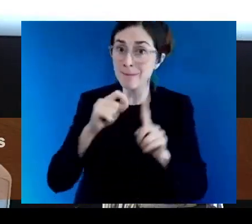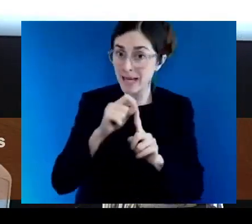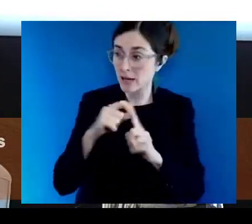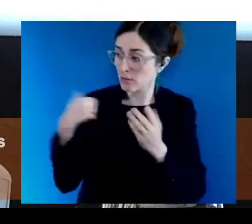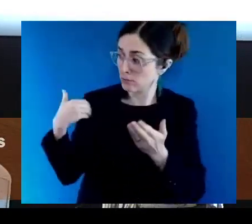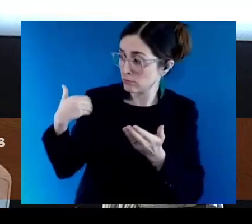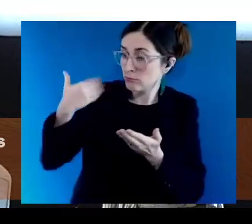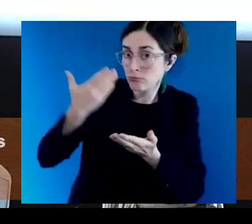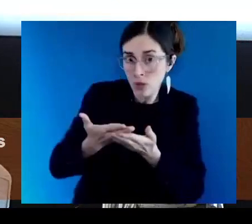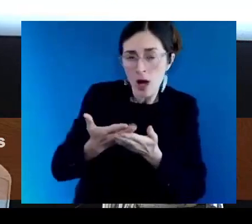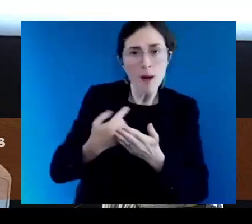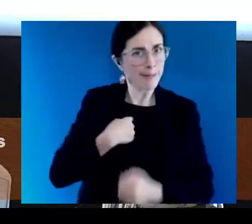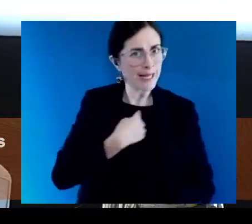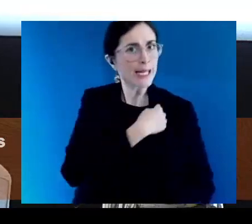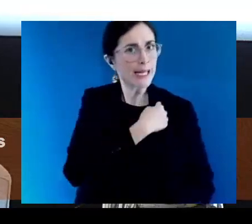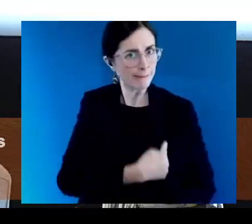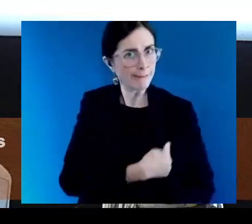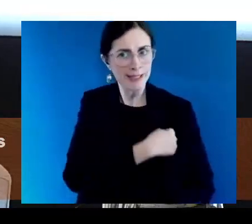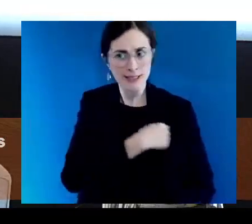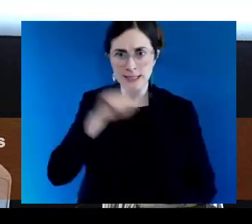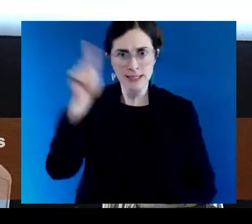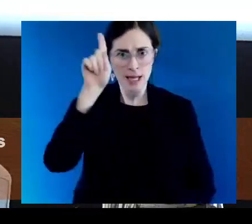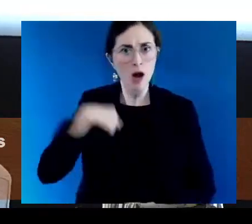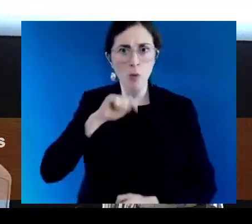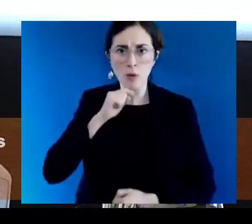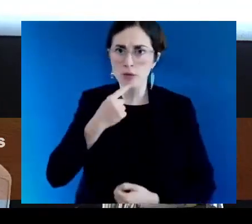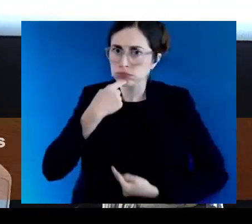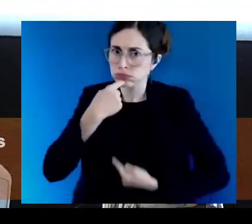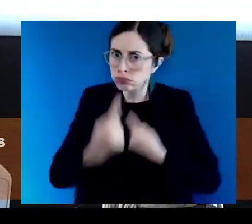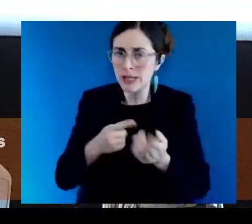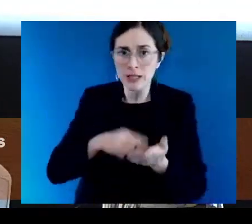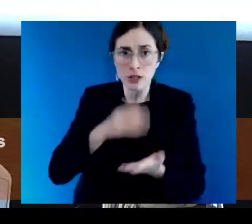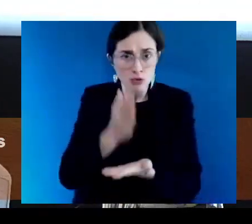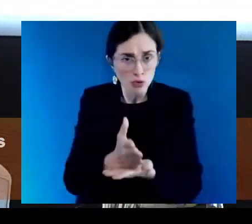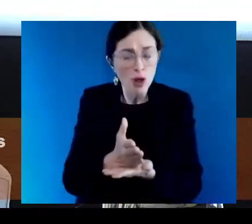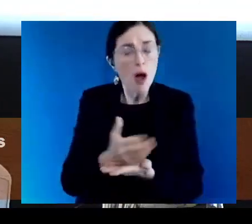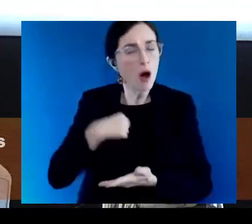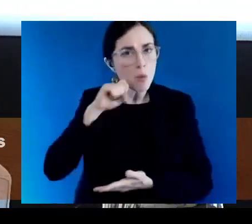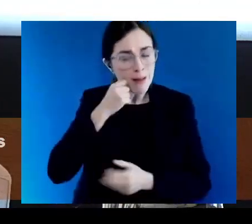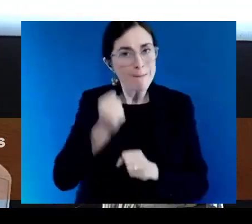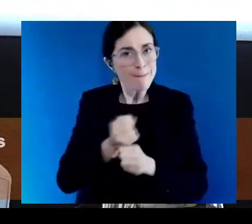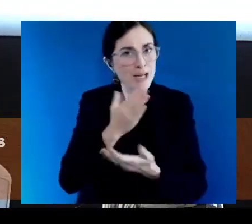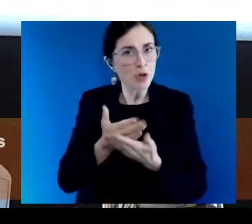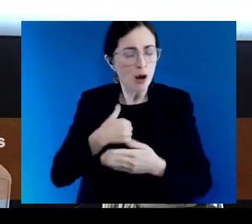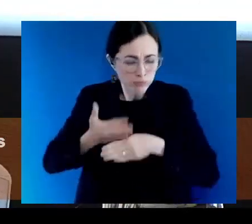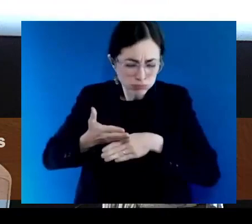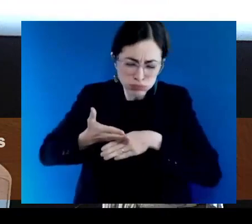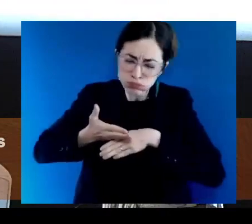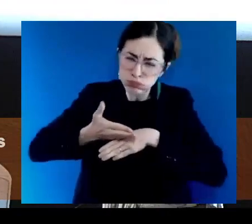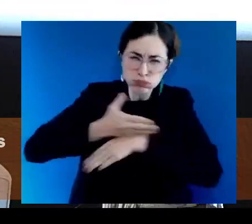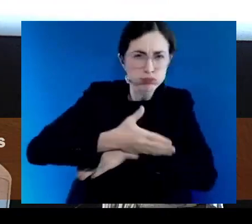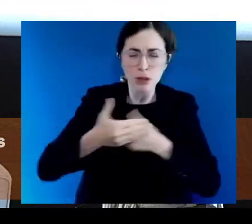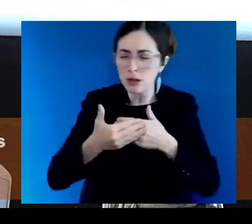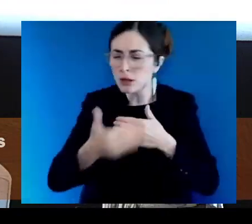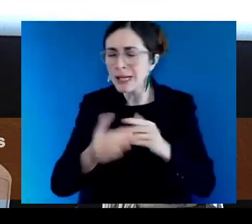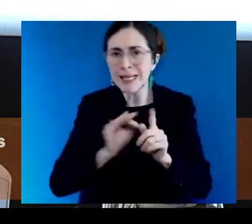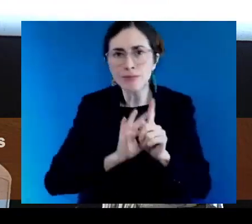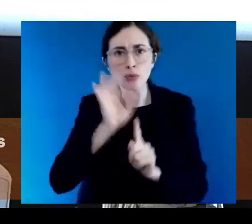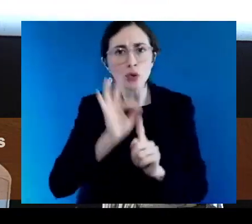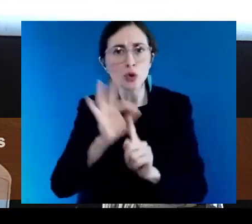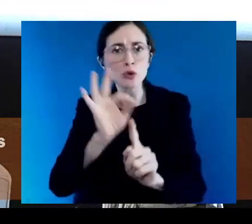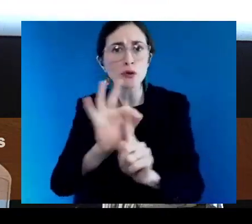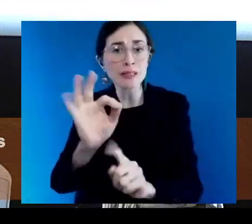and commit to the Commission today that I will work harder and do more, all that I can, to enable First Peoples to